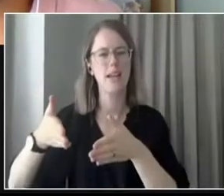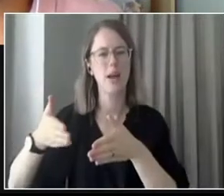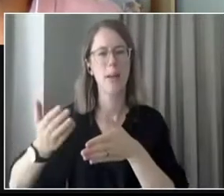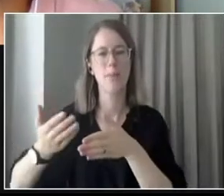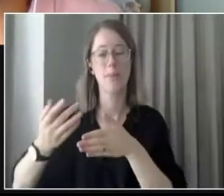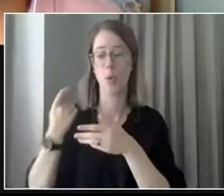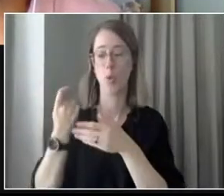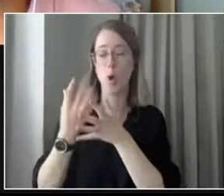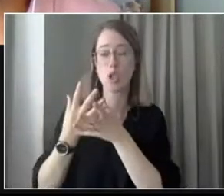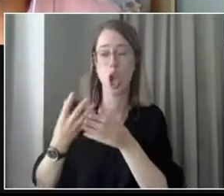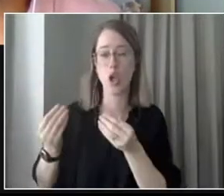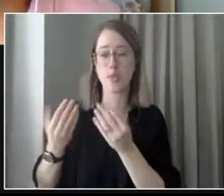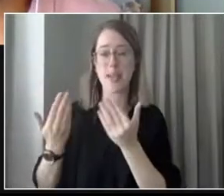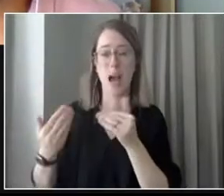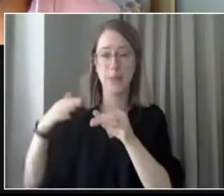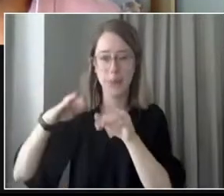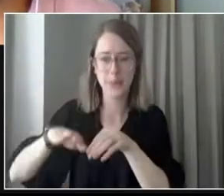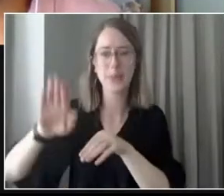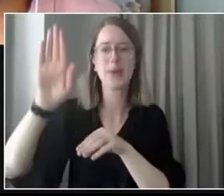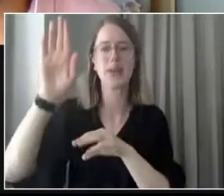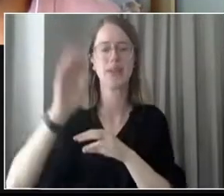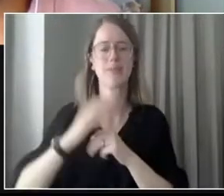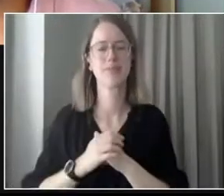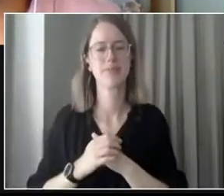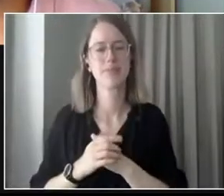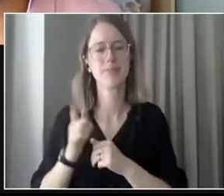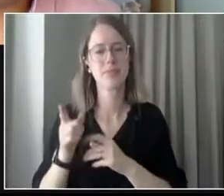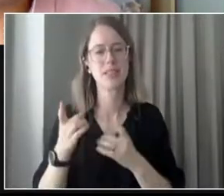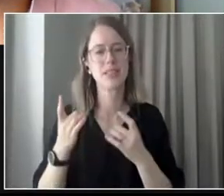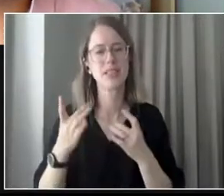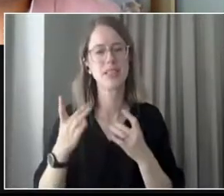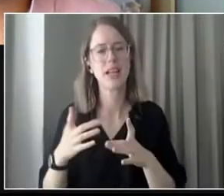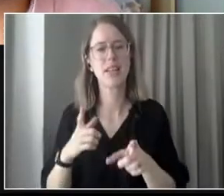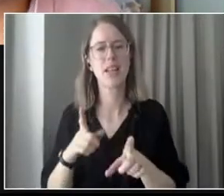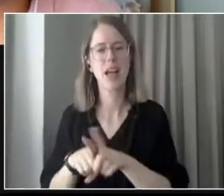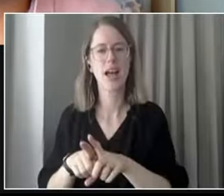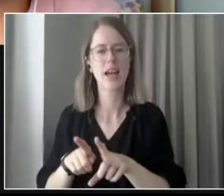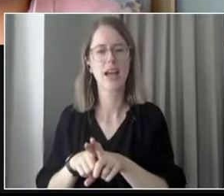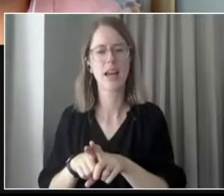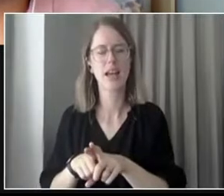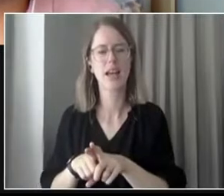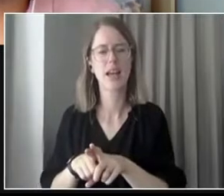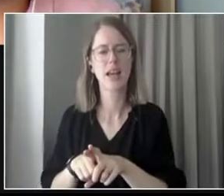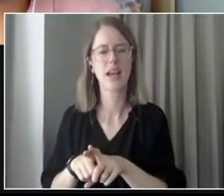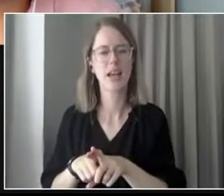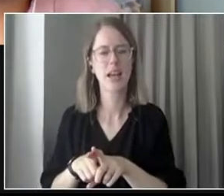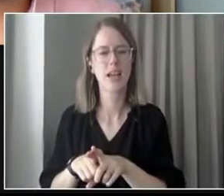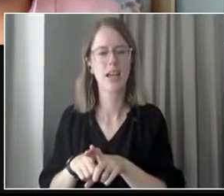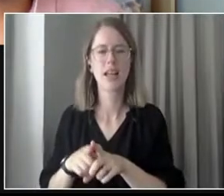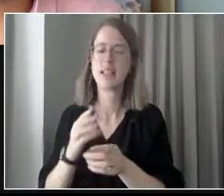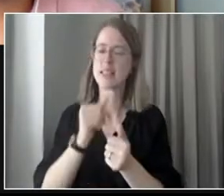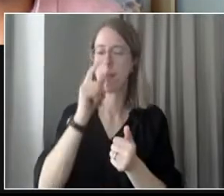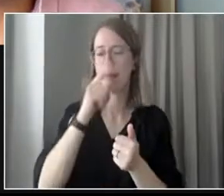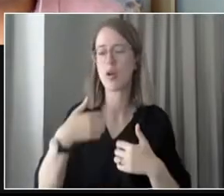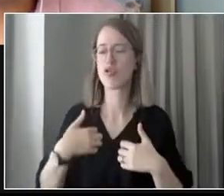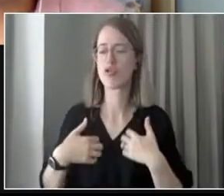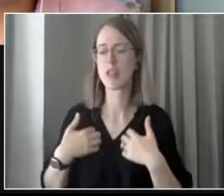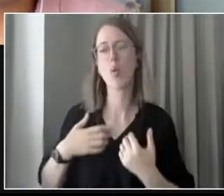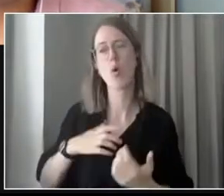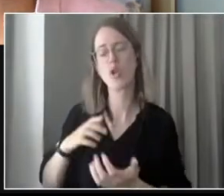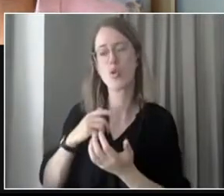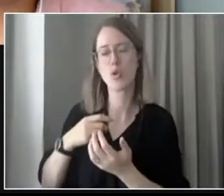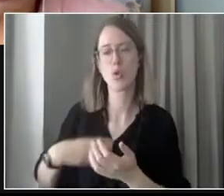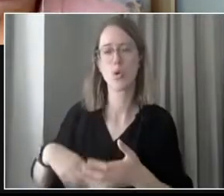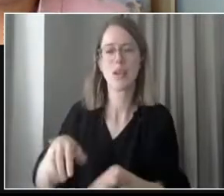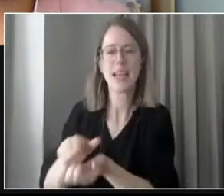lost. And it started off as a kind of, you know, some interested people that wanted to keep that stuff alive,